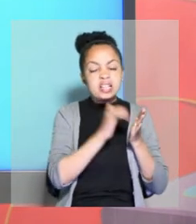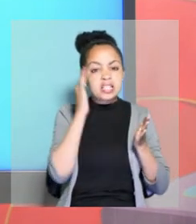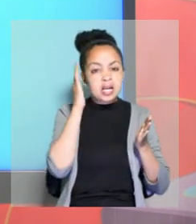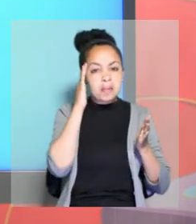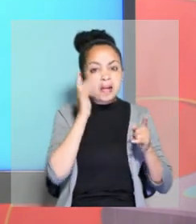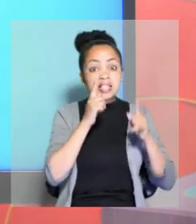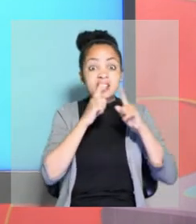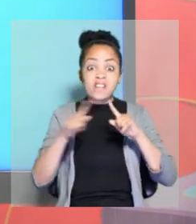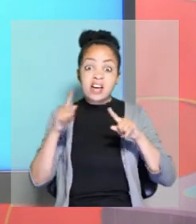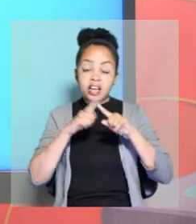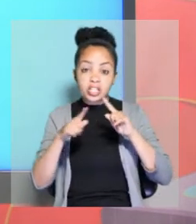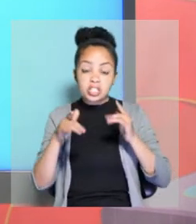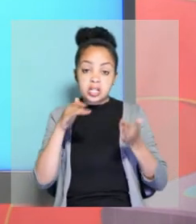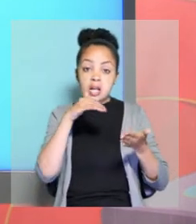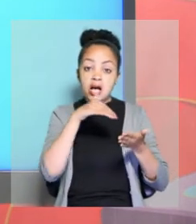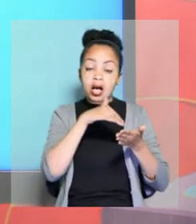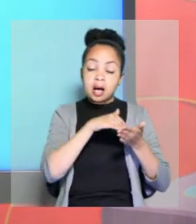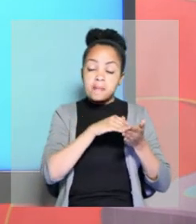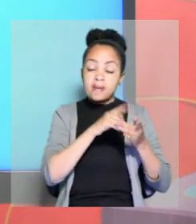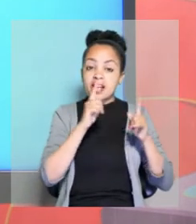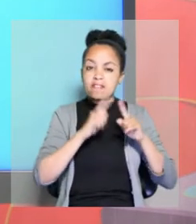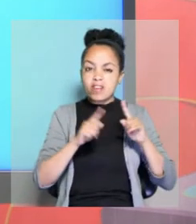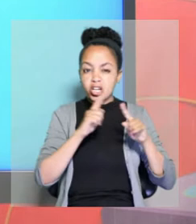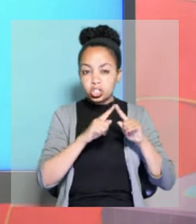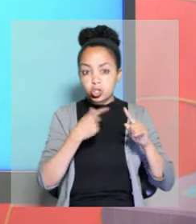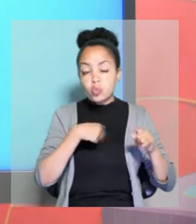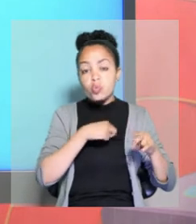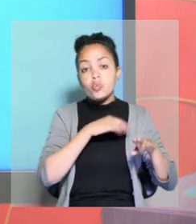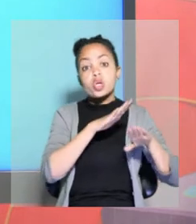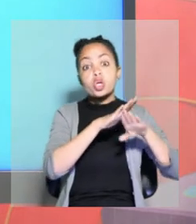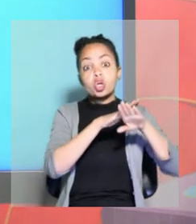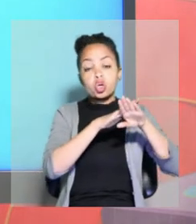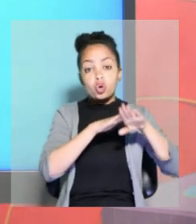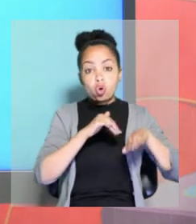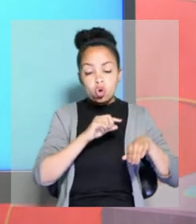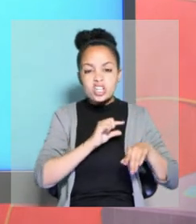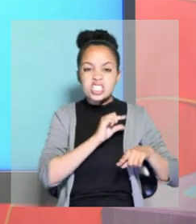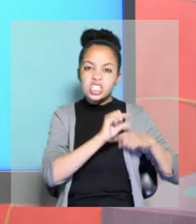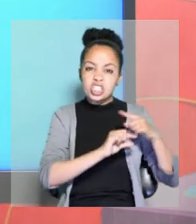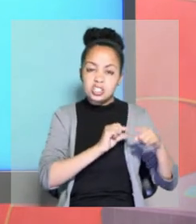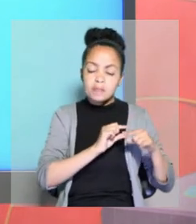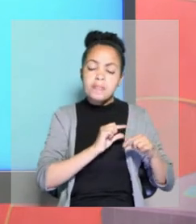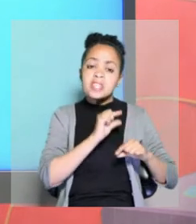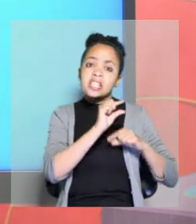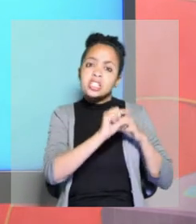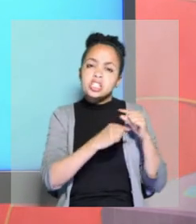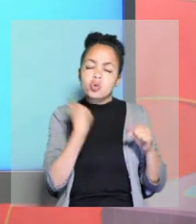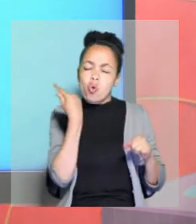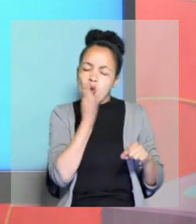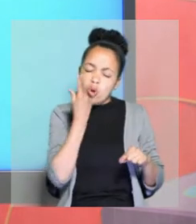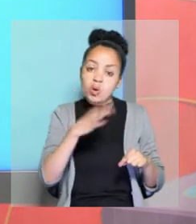variation among an organism, we call a gene. Gene is always found in a pair,